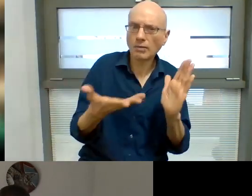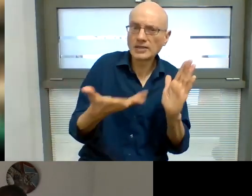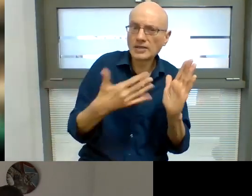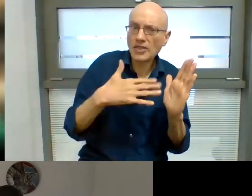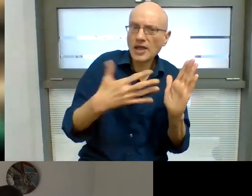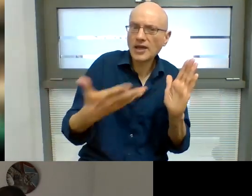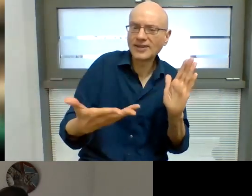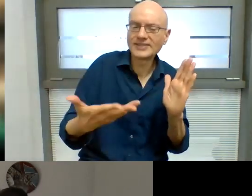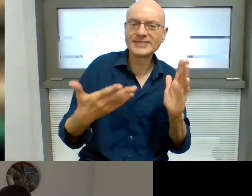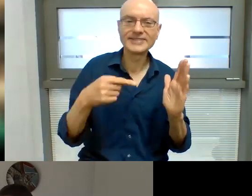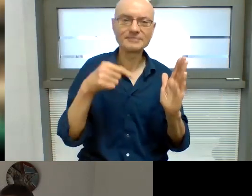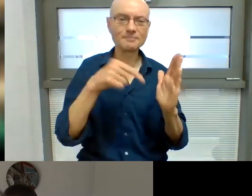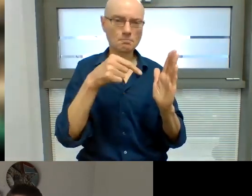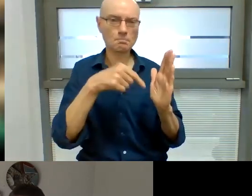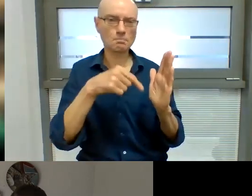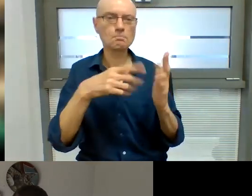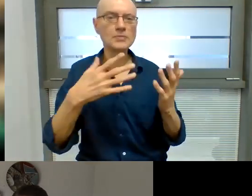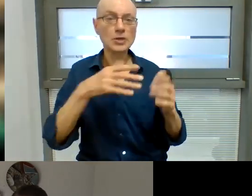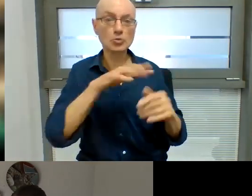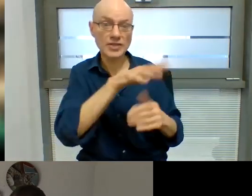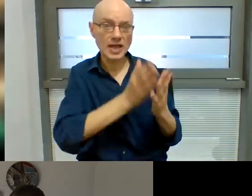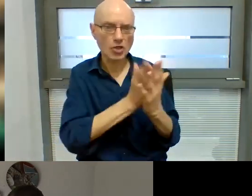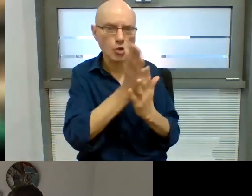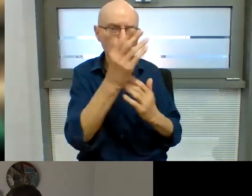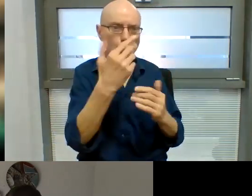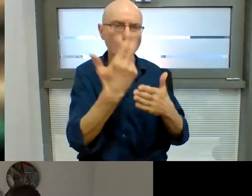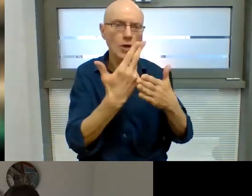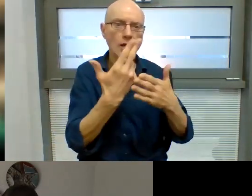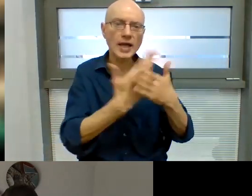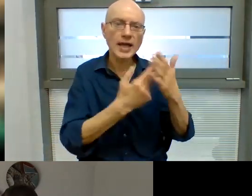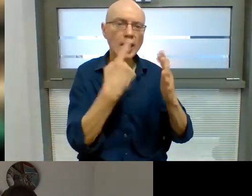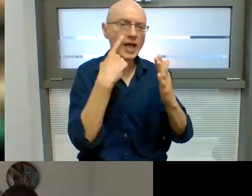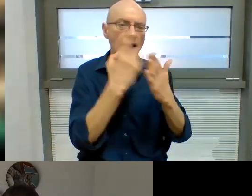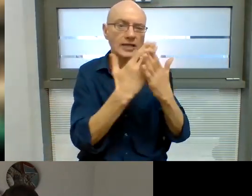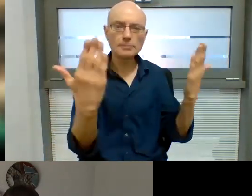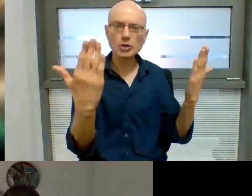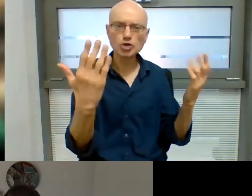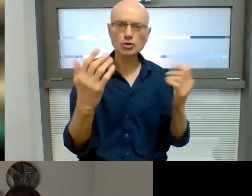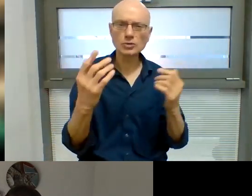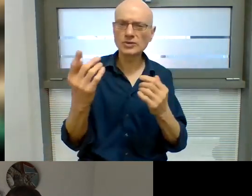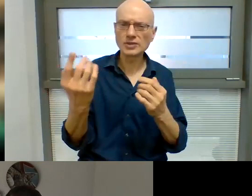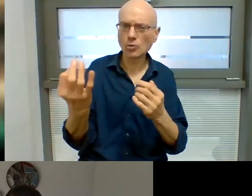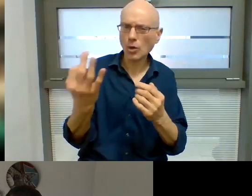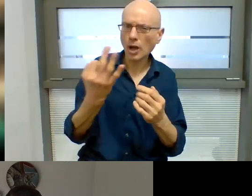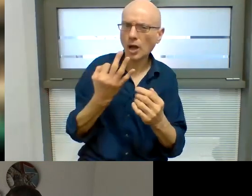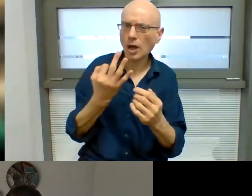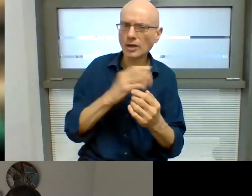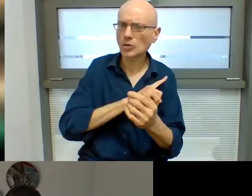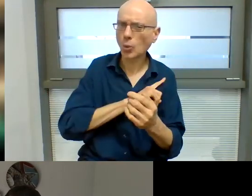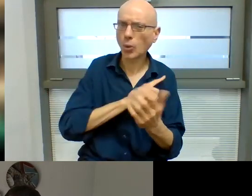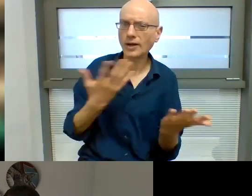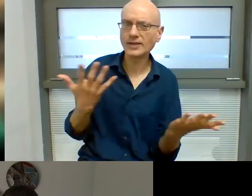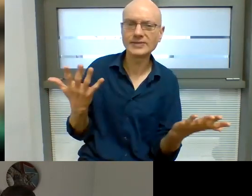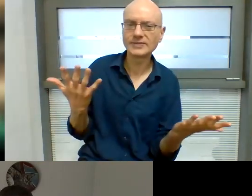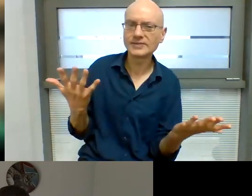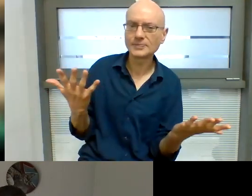It was in the context of the whole of the exhibition. So I don't even know what they were trying to, why